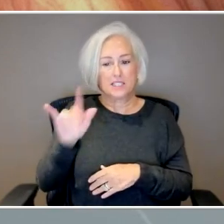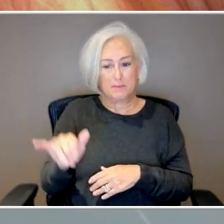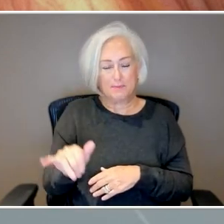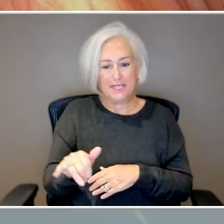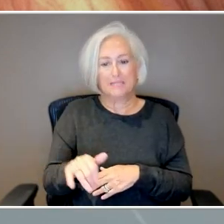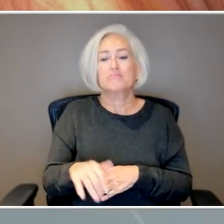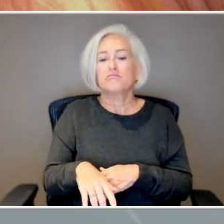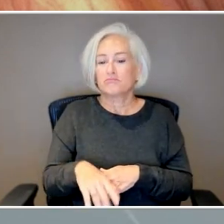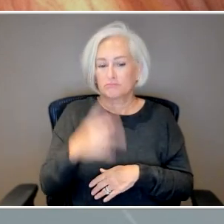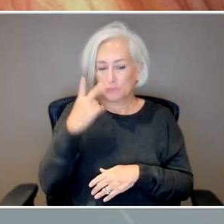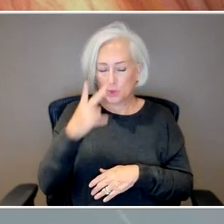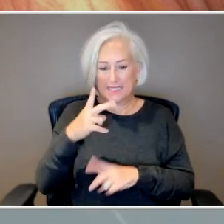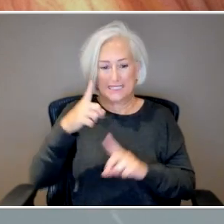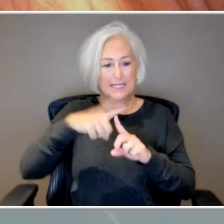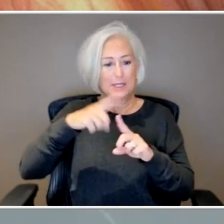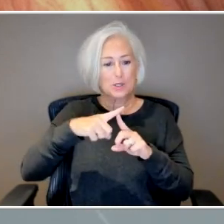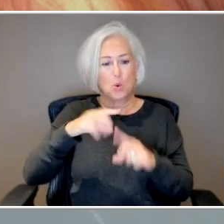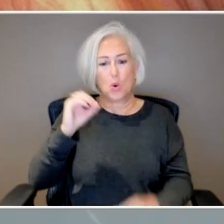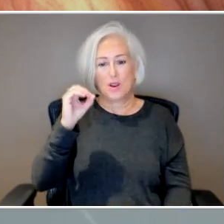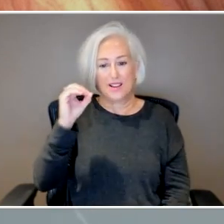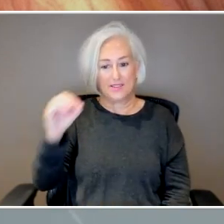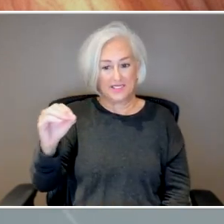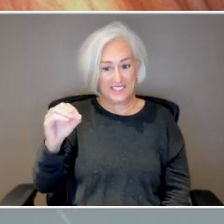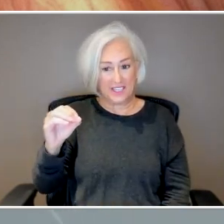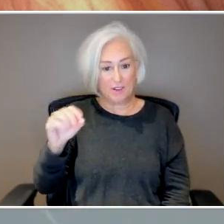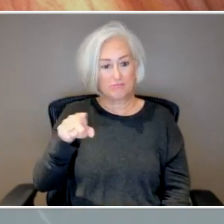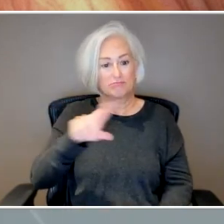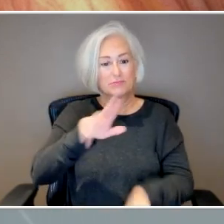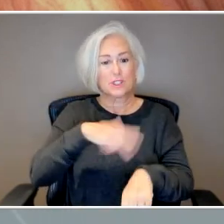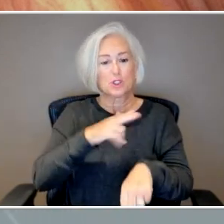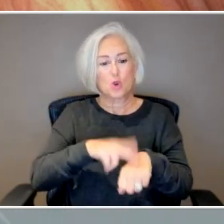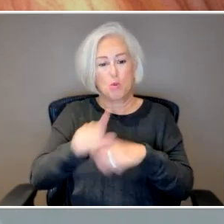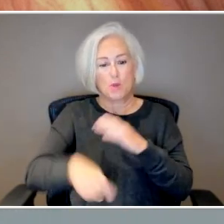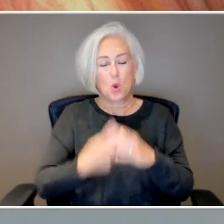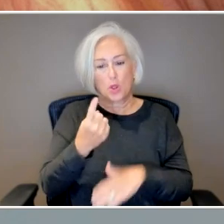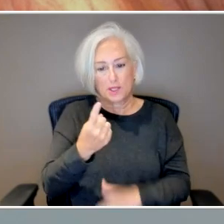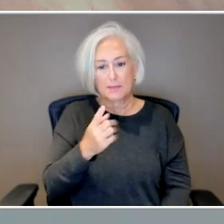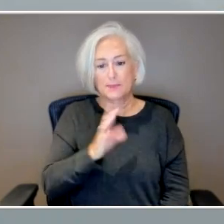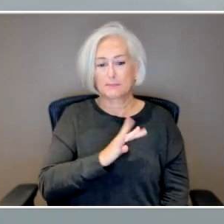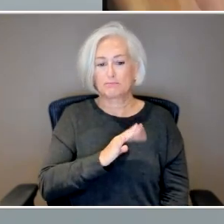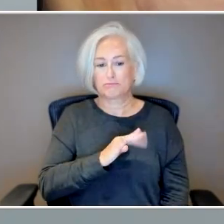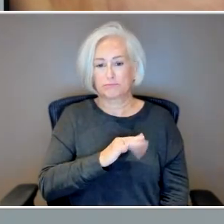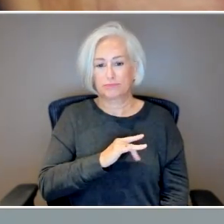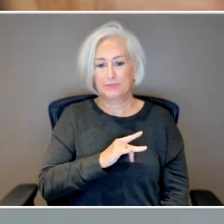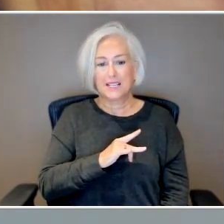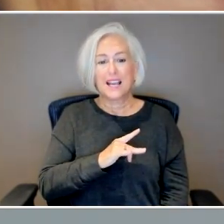vascular pattern in the colon. So this is completely normal colonoscopy. And then we have a side-by-side, I believe.